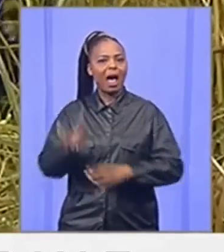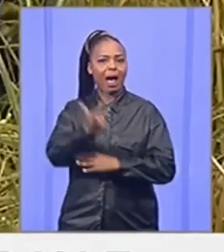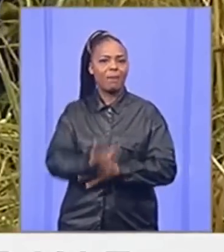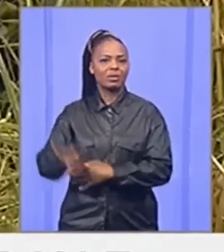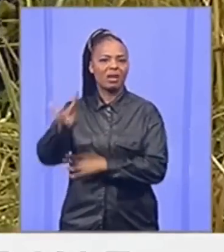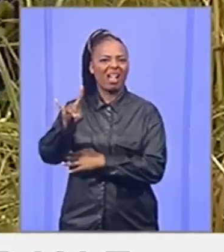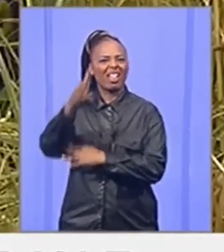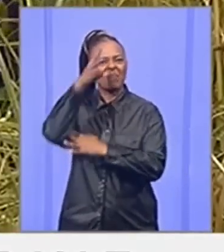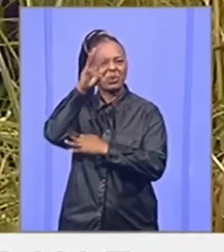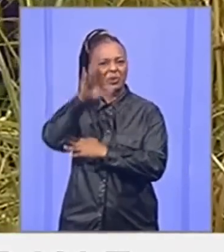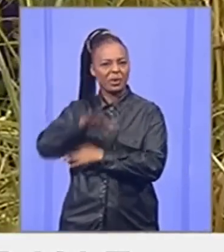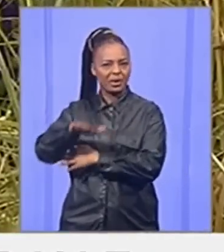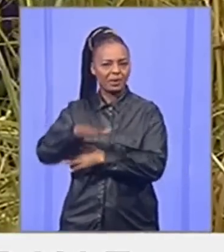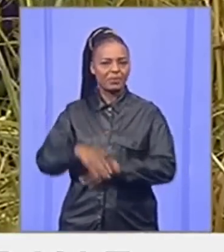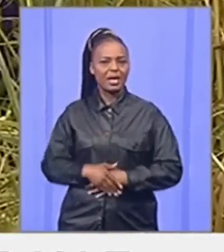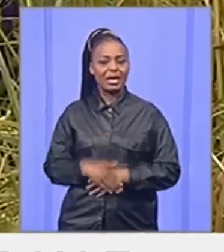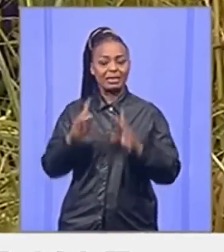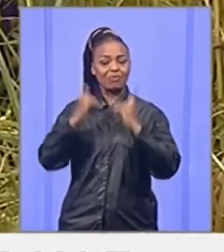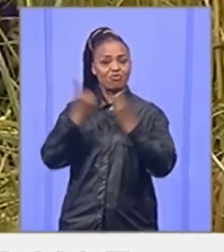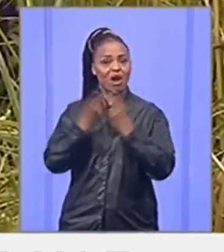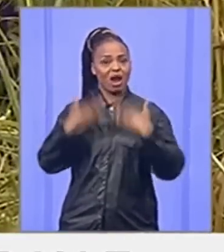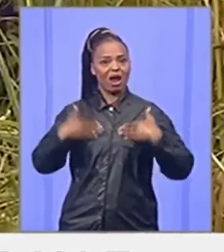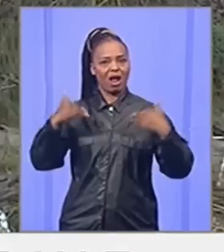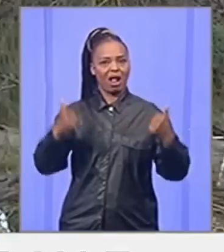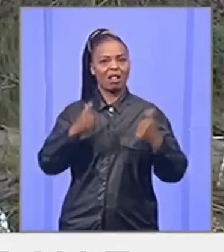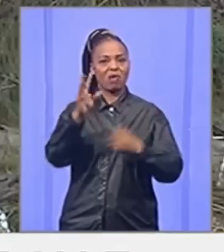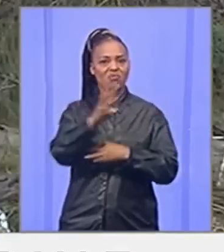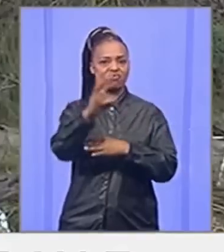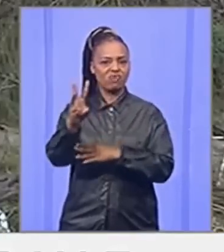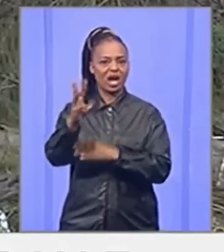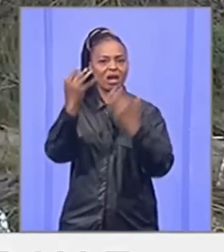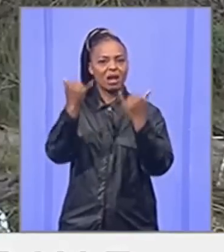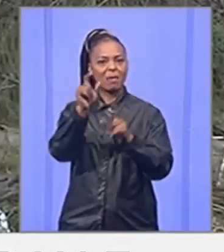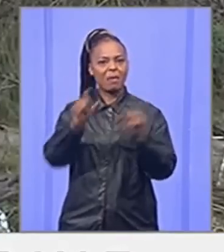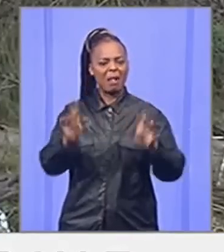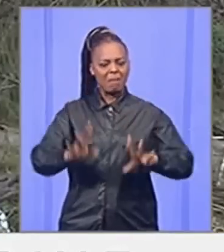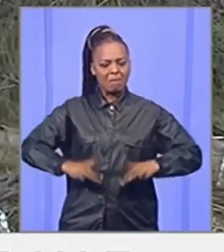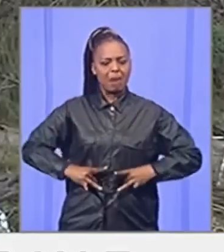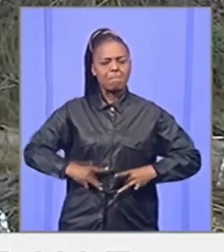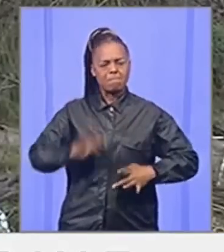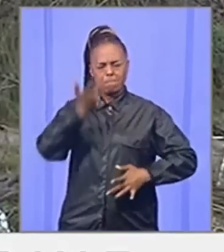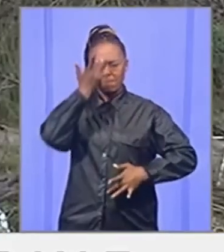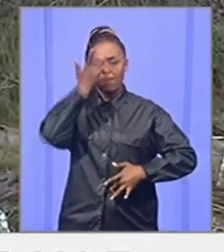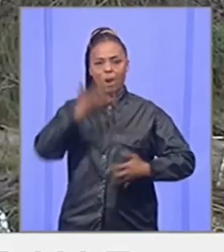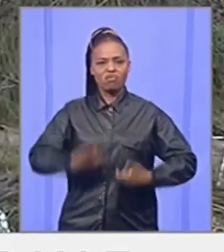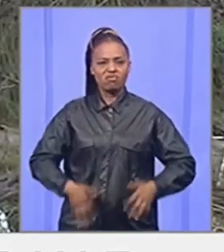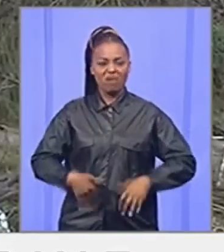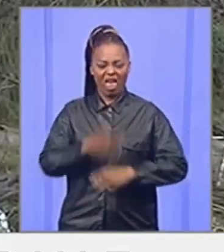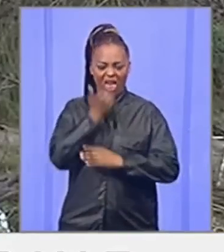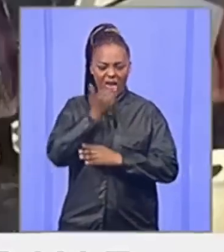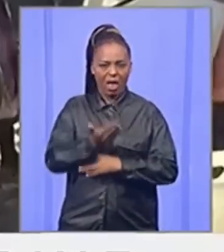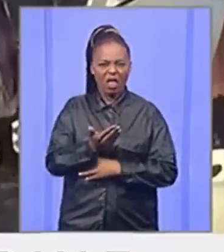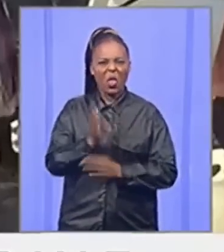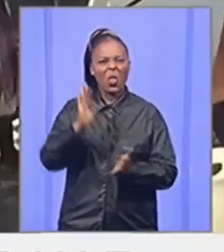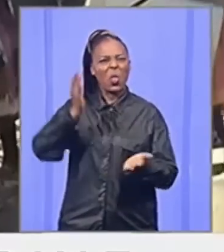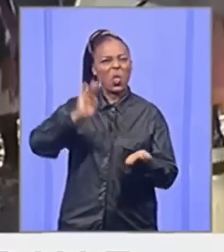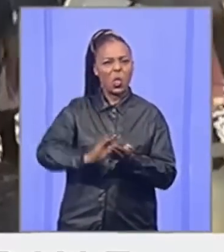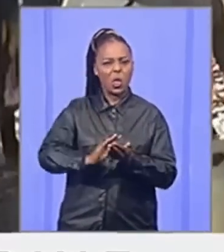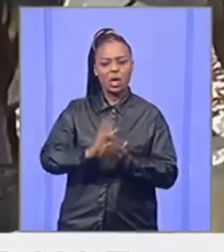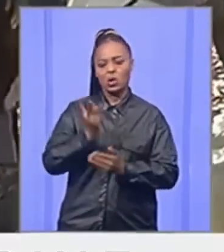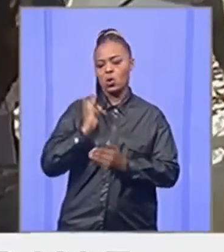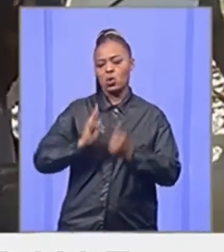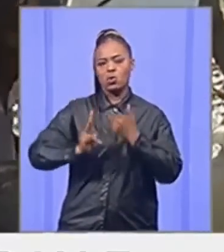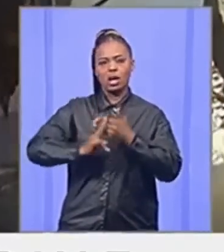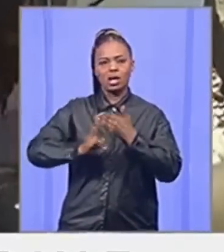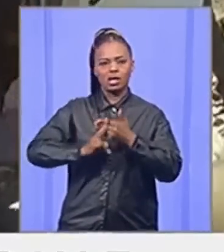Hammanskraal. Kgoro ya maphelo e tsebišitše gore palo ya batho bao ba swerego ke cholera e fokotšegile gannyane mo dibekeng tše pedi tša